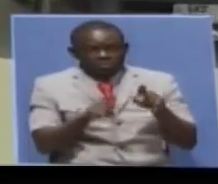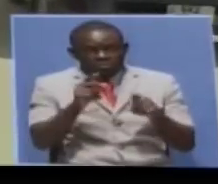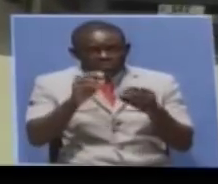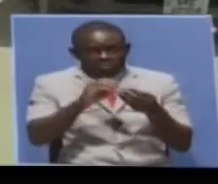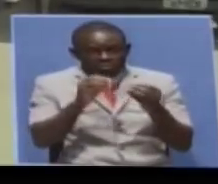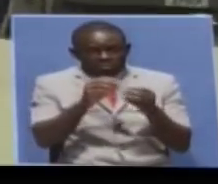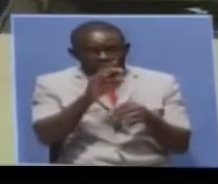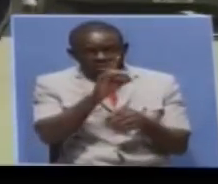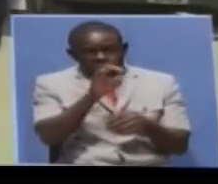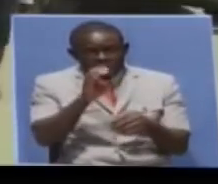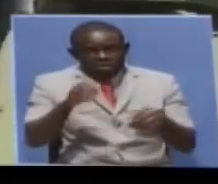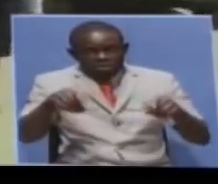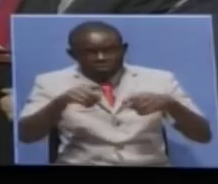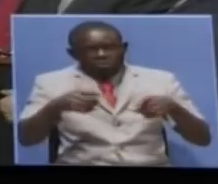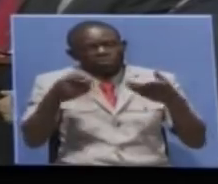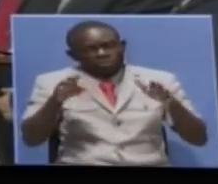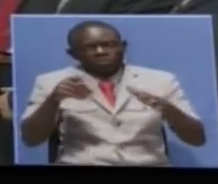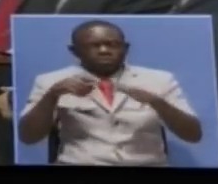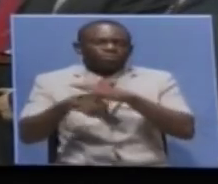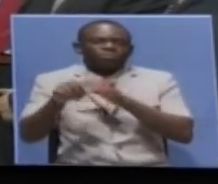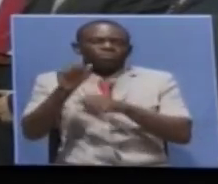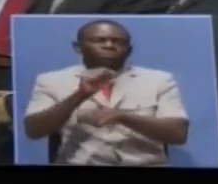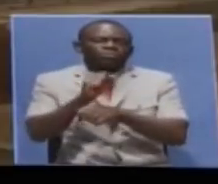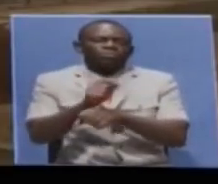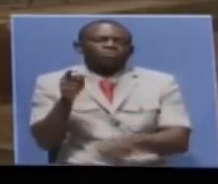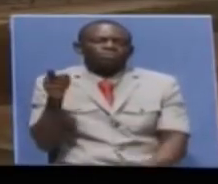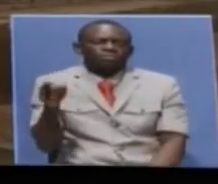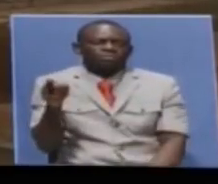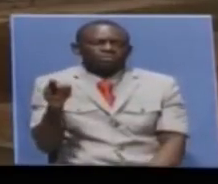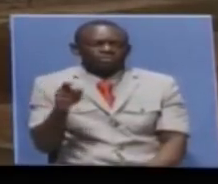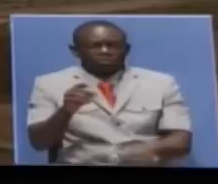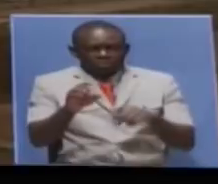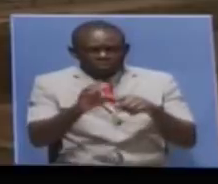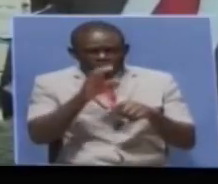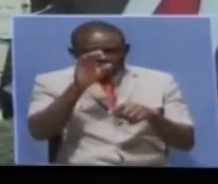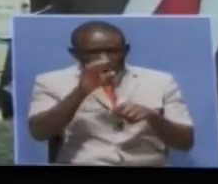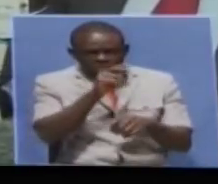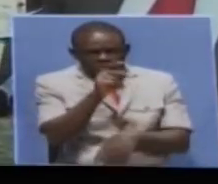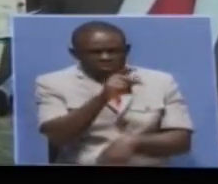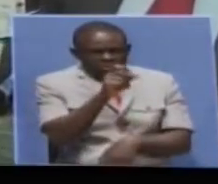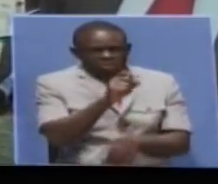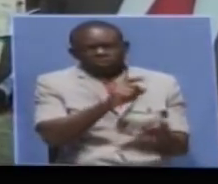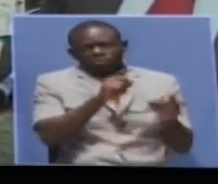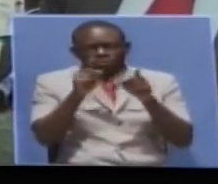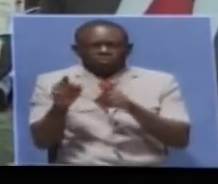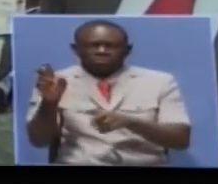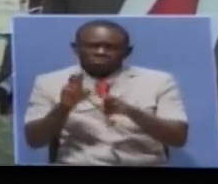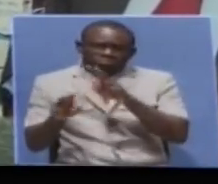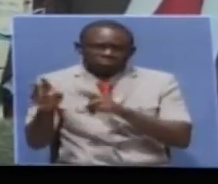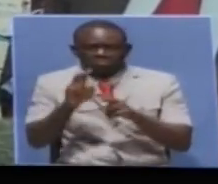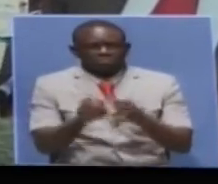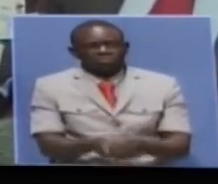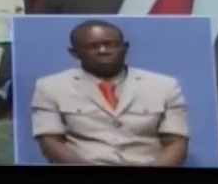Copperbelt Permanent Secretary Bright Nundwe today toured the construction site. We want the onlookers, other countries say, okay, this is